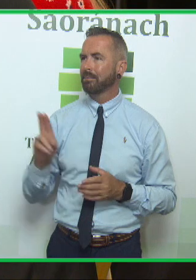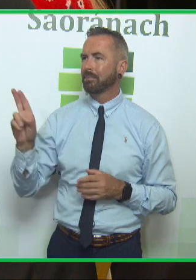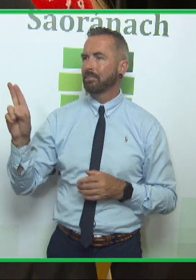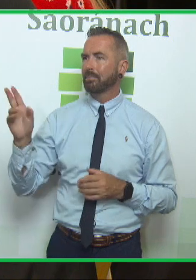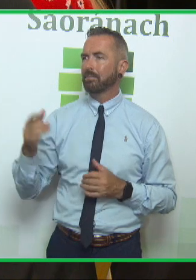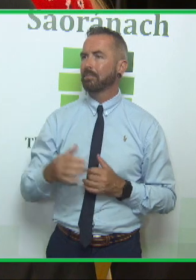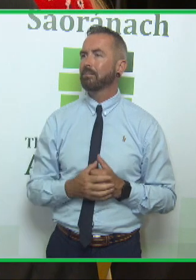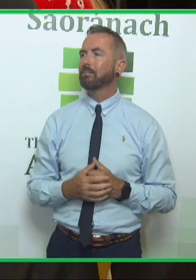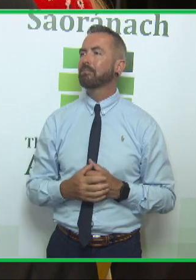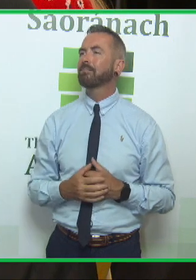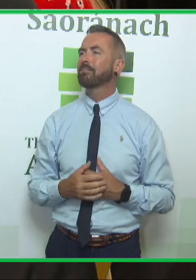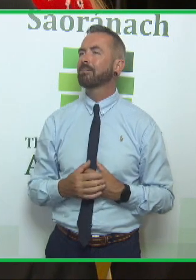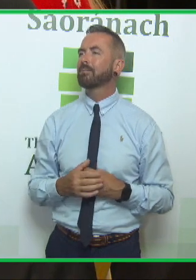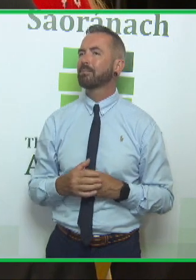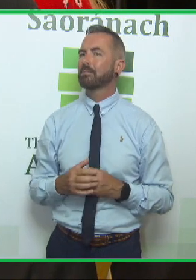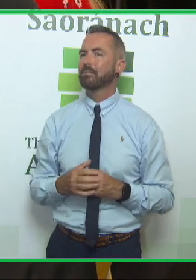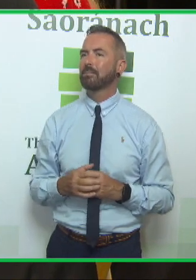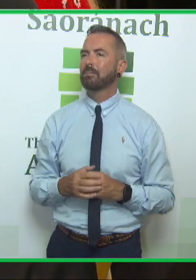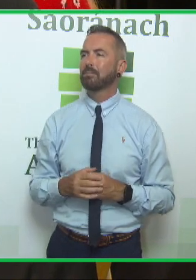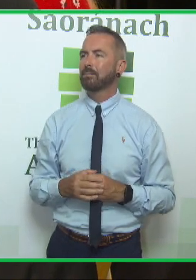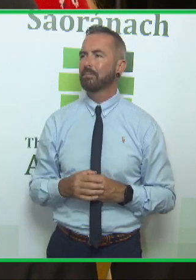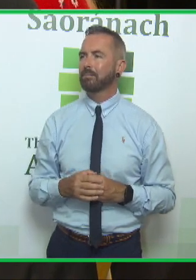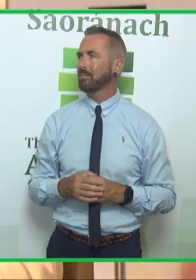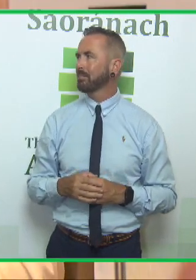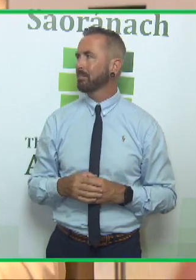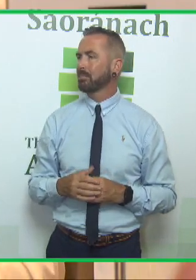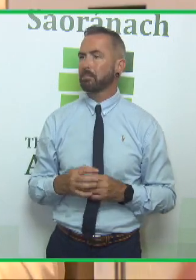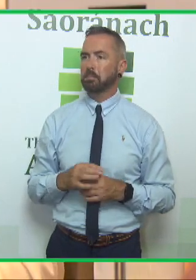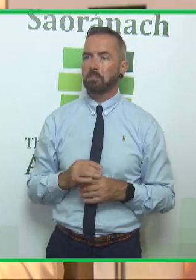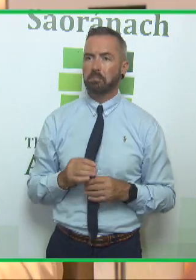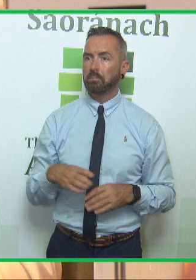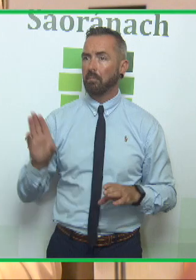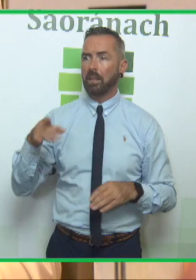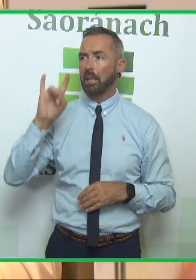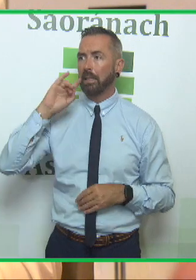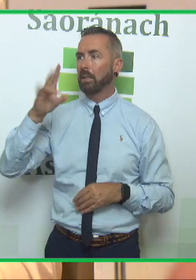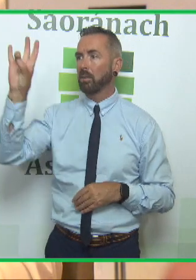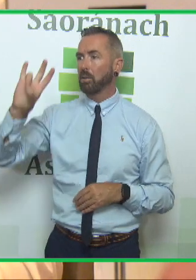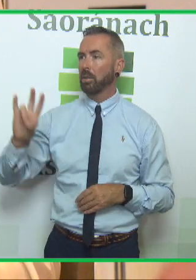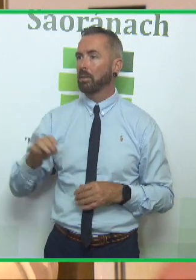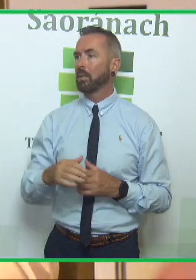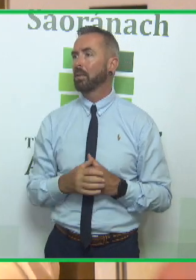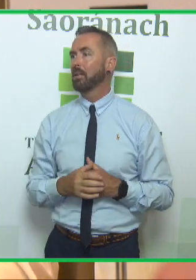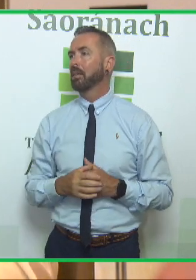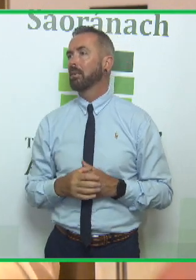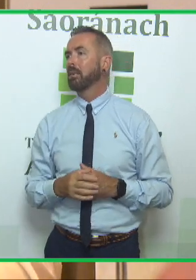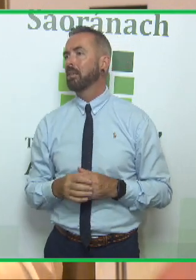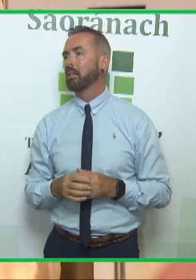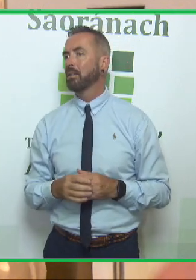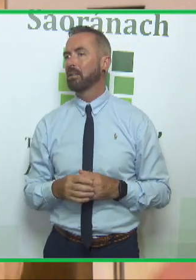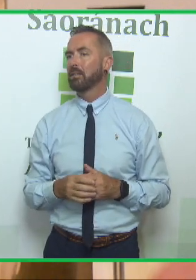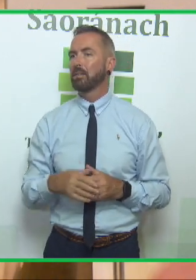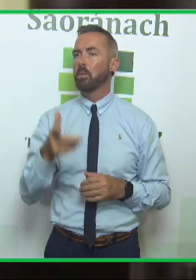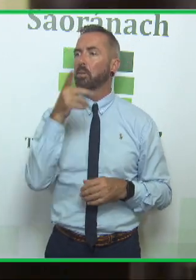didn't know where to go. Yeah. Okay, well the helpline has... People within the service organisations themselves. Okay. The helpline is